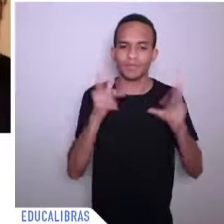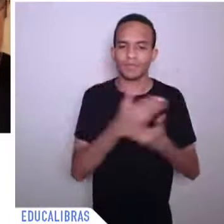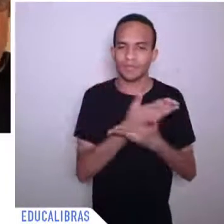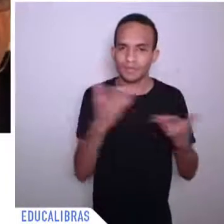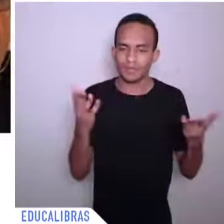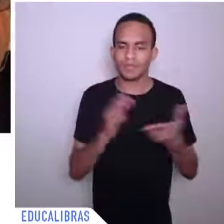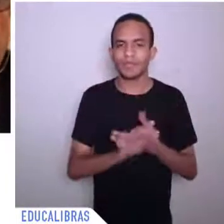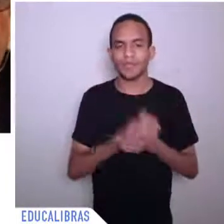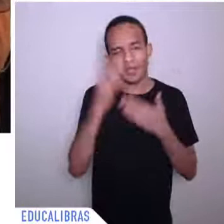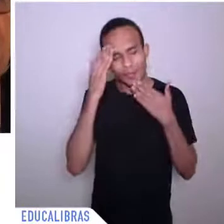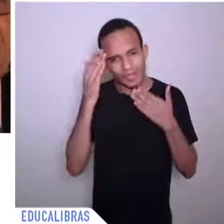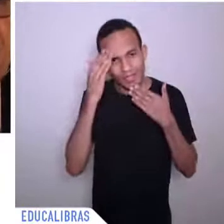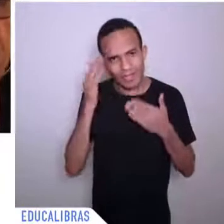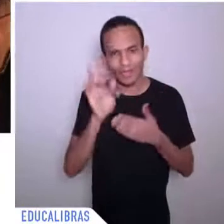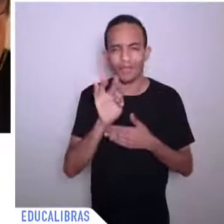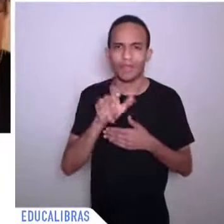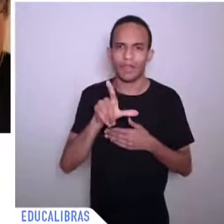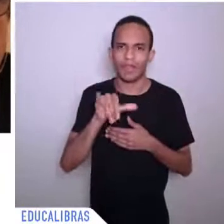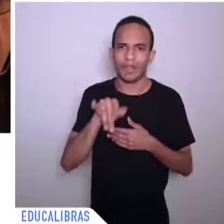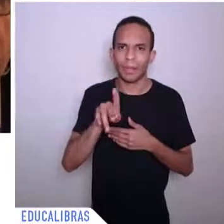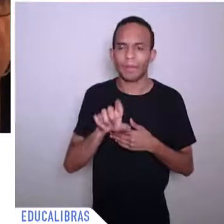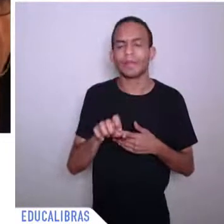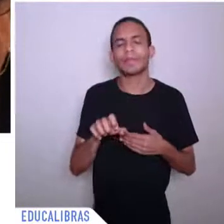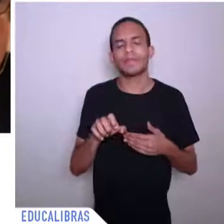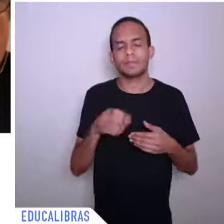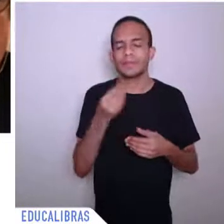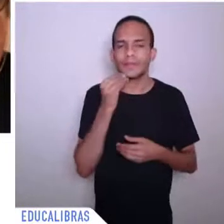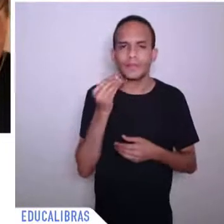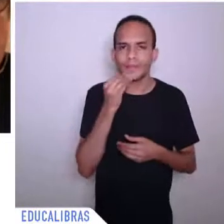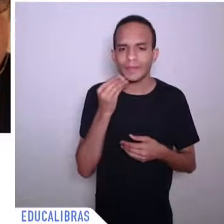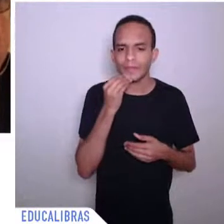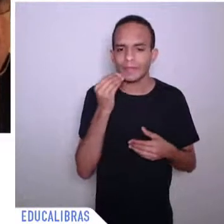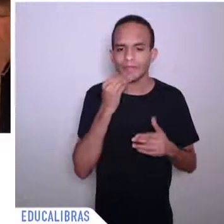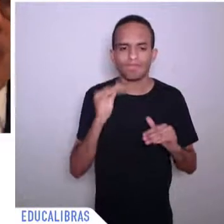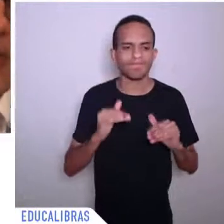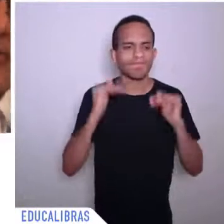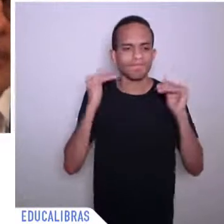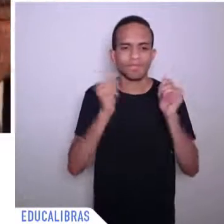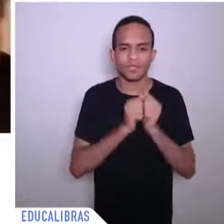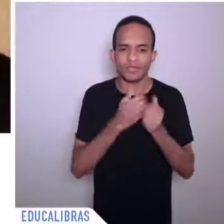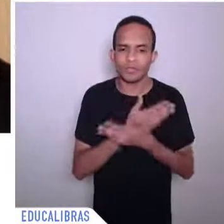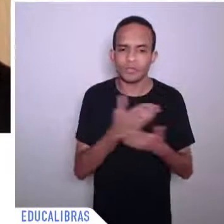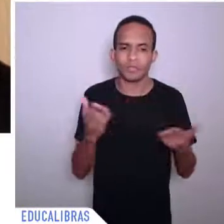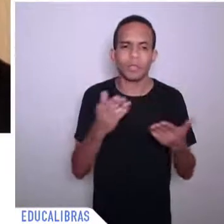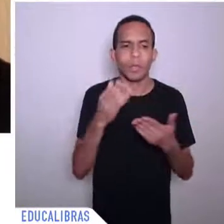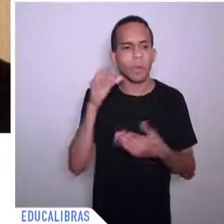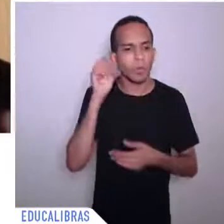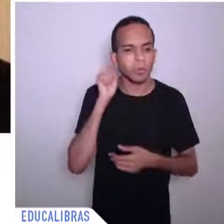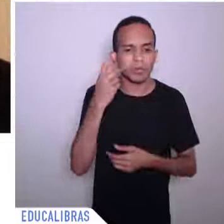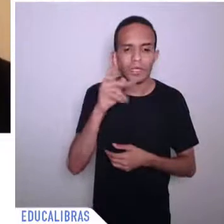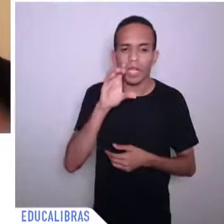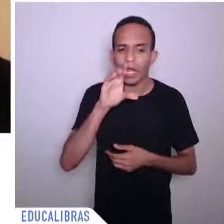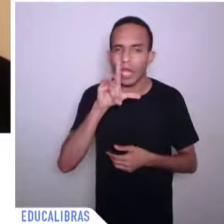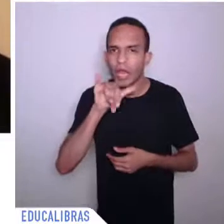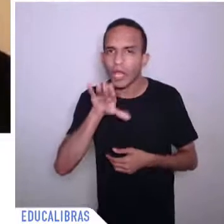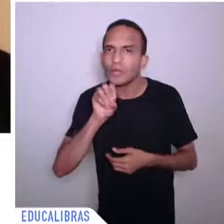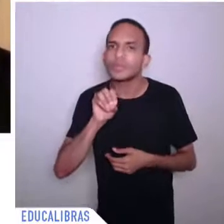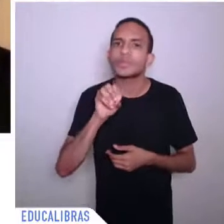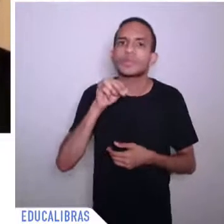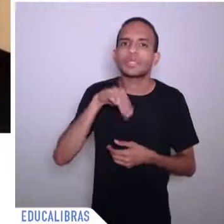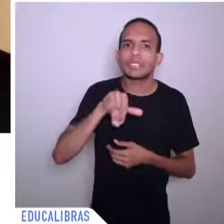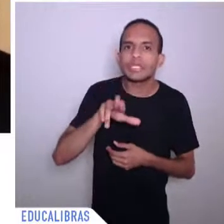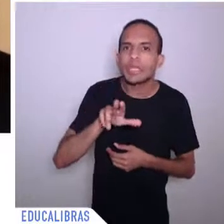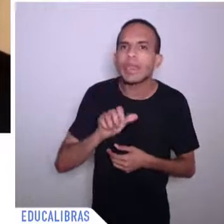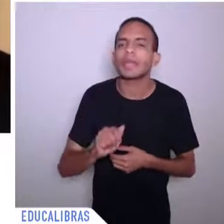Good morning, everybody. I want to thank you, Felipe, for the great opportunity of being here with you, listening to